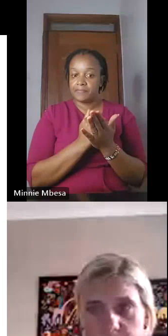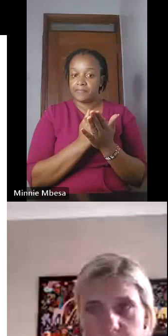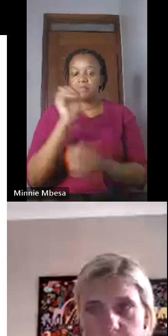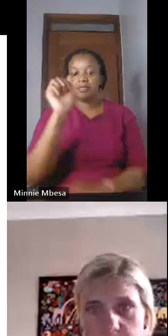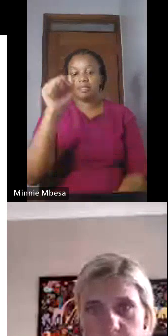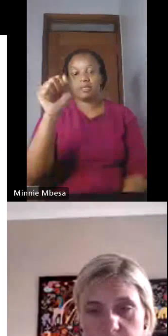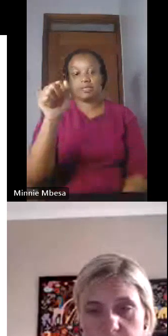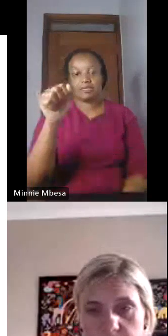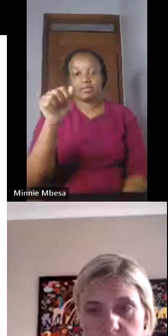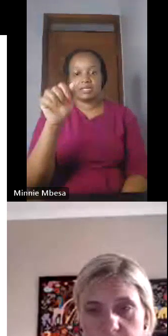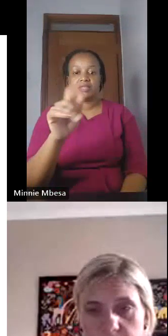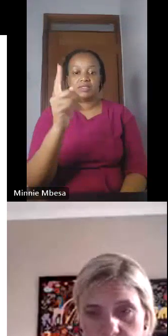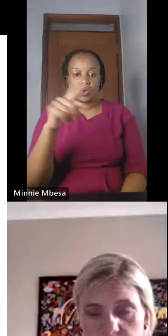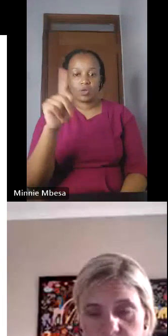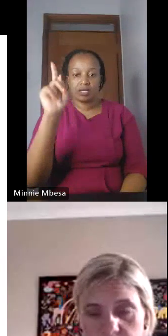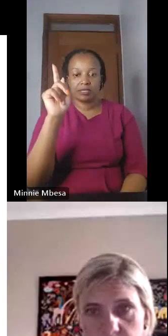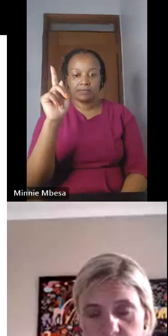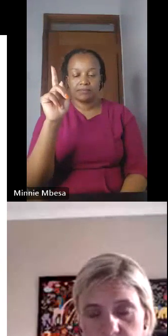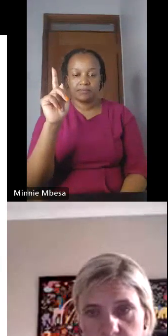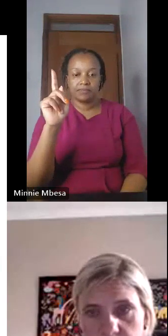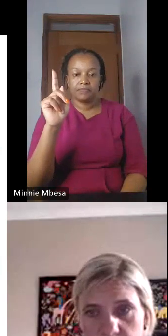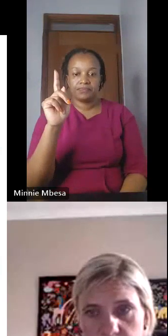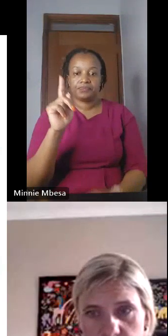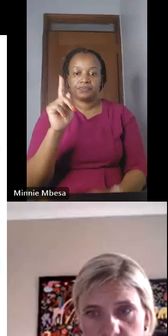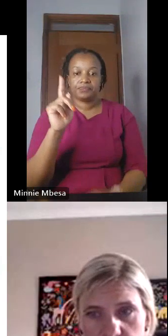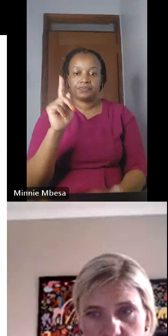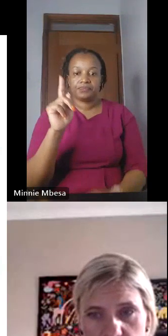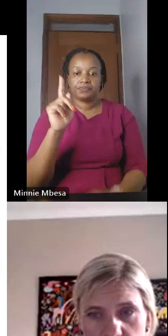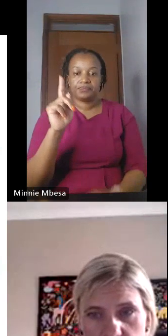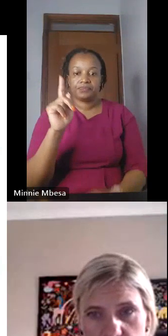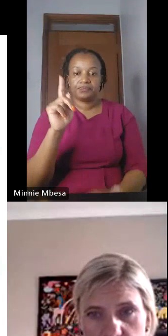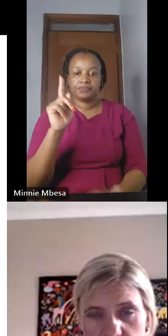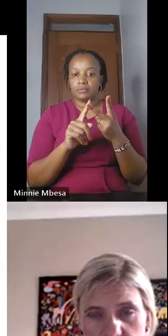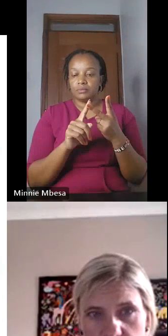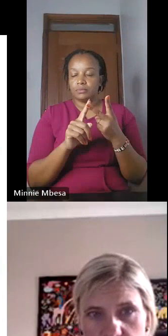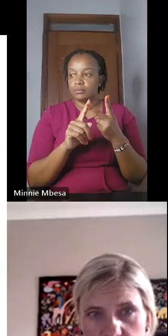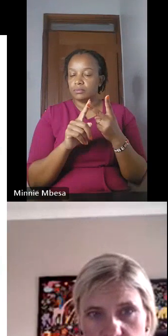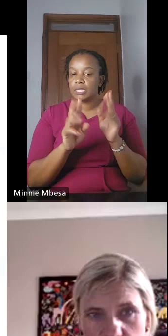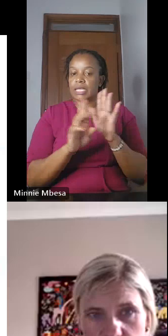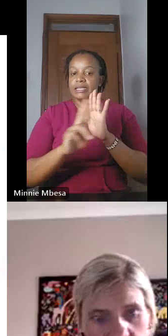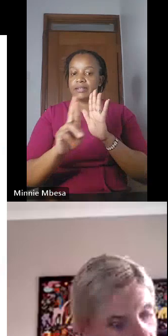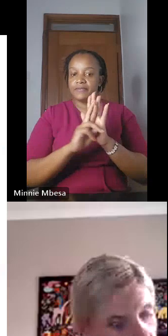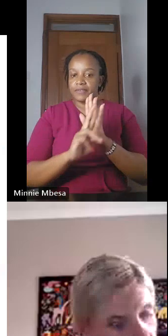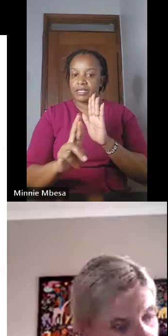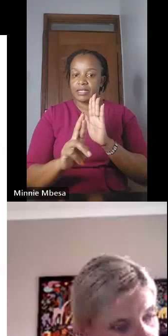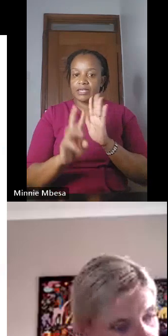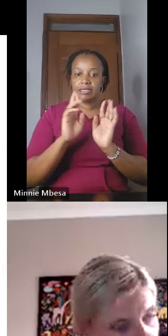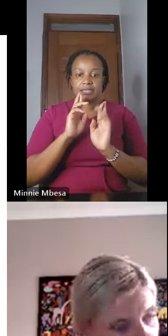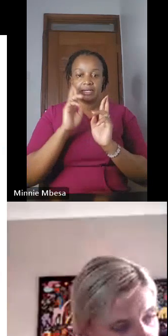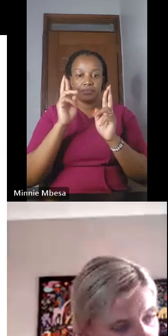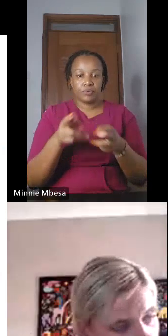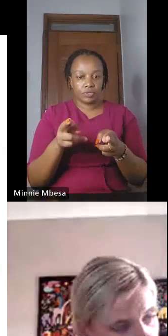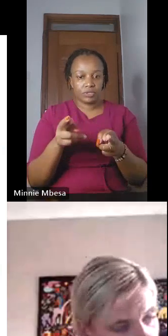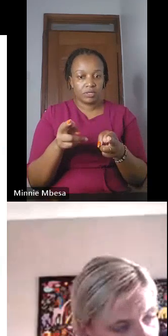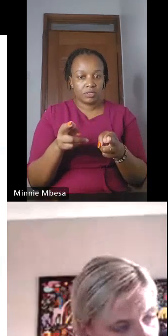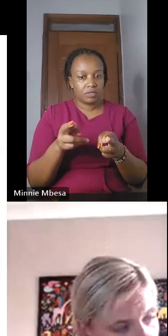correct. Okay. And the second Yes, one is with the referee report. I called back the school. I completed to